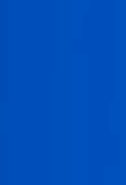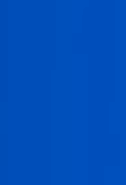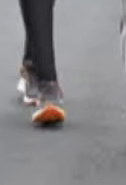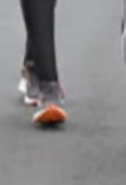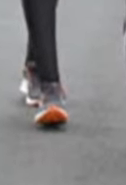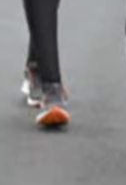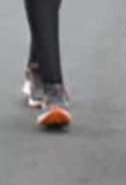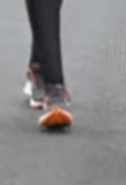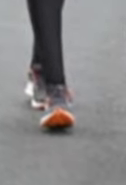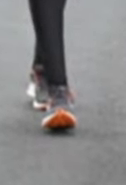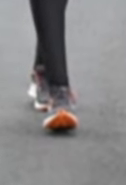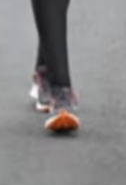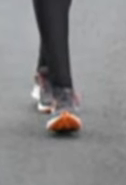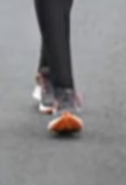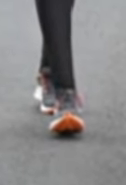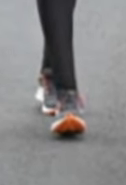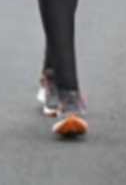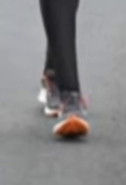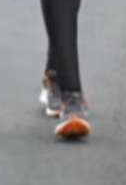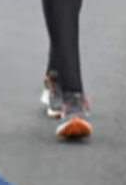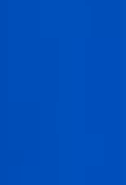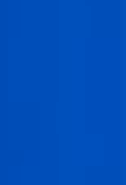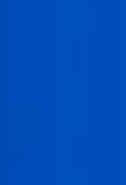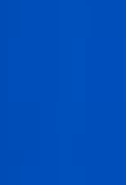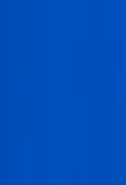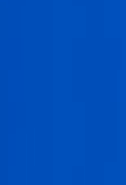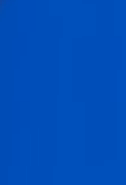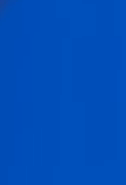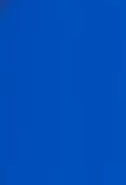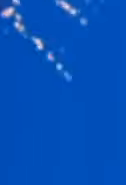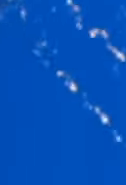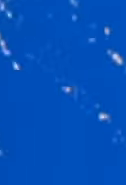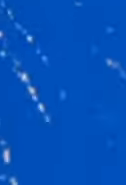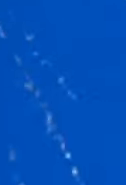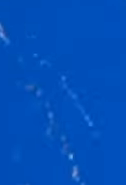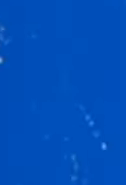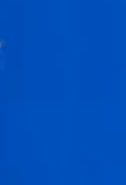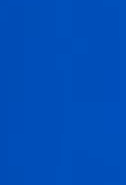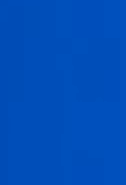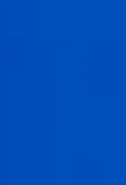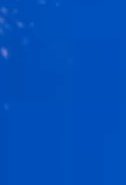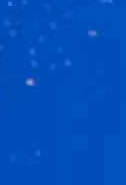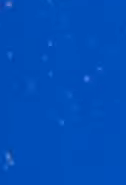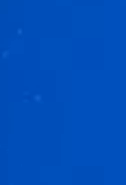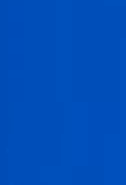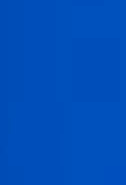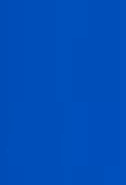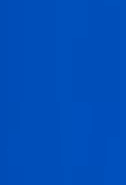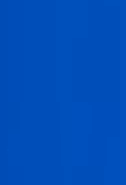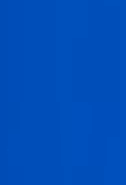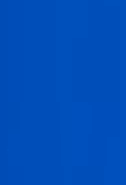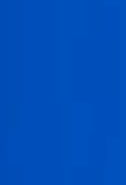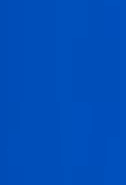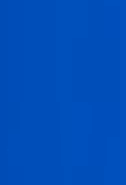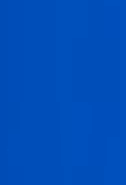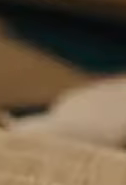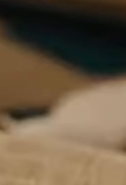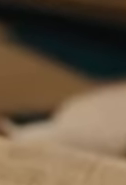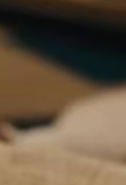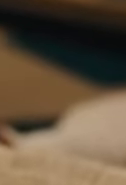www.nairobimarathon.com and help us move Kenya forward. Standard Chartered Nairobi Marathon. Run. Embrace